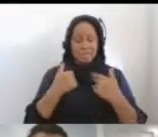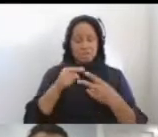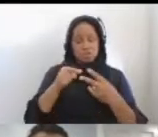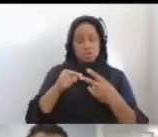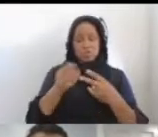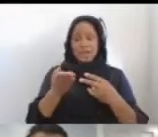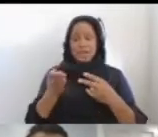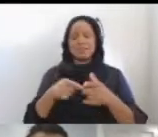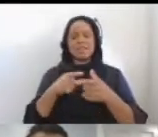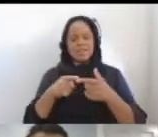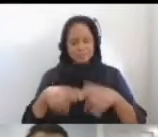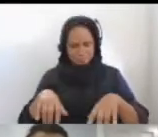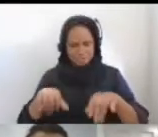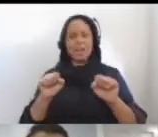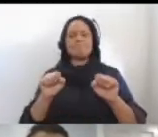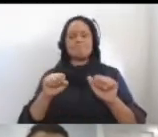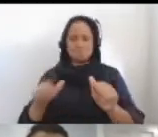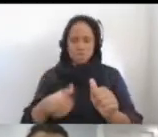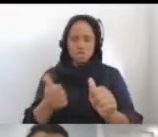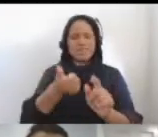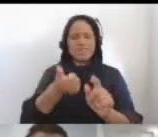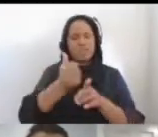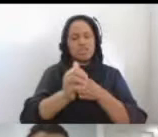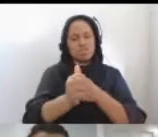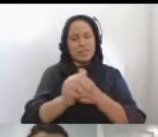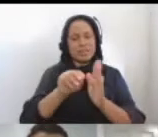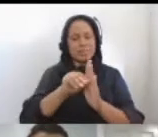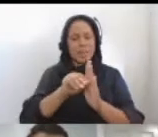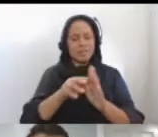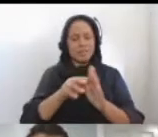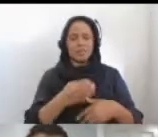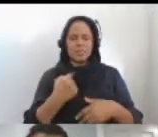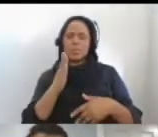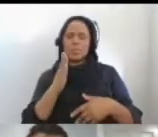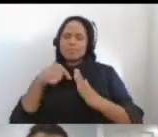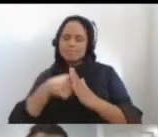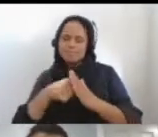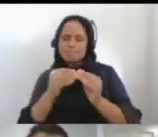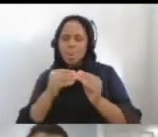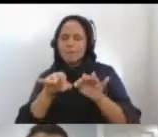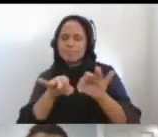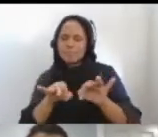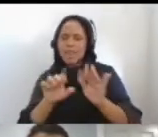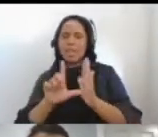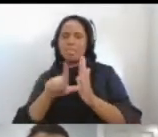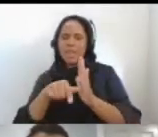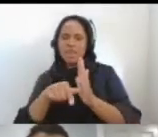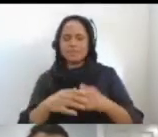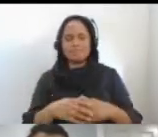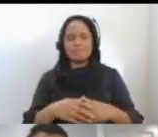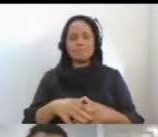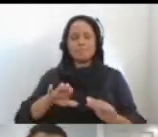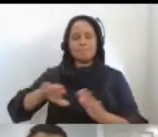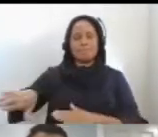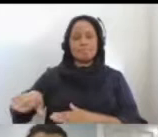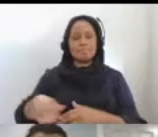into pursuing a self-directed model. And we'll dive into that a little bit later. But let's talk a little bit